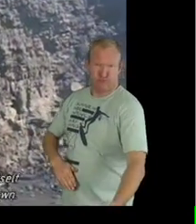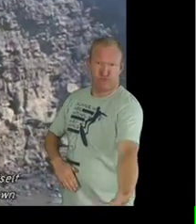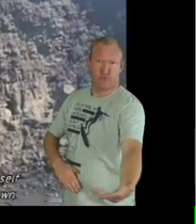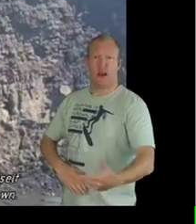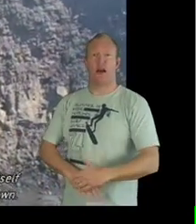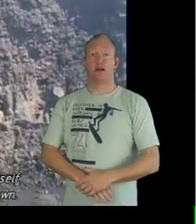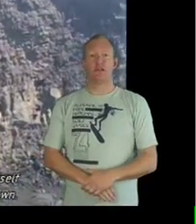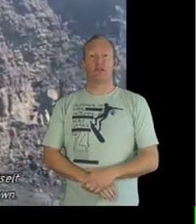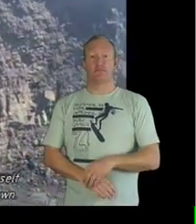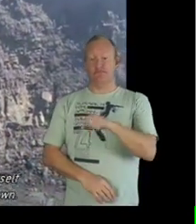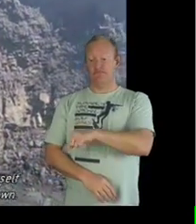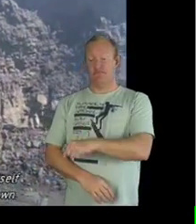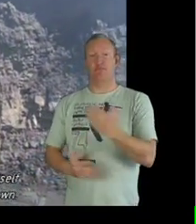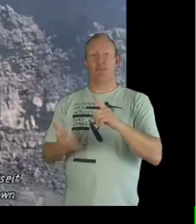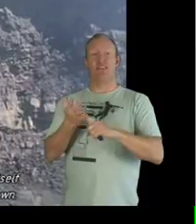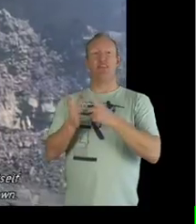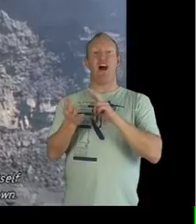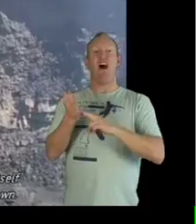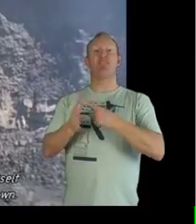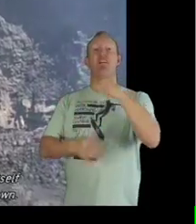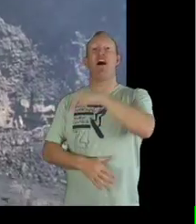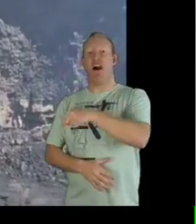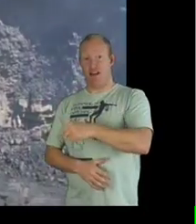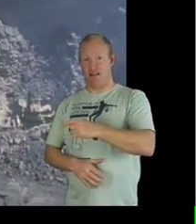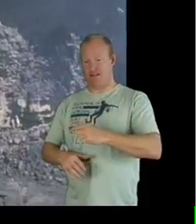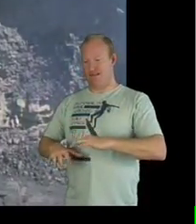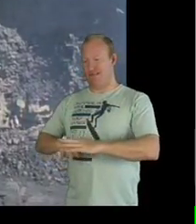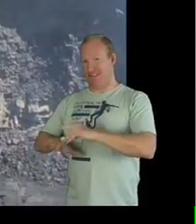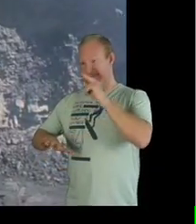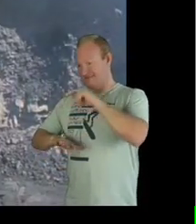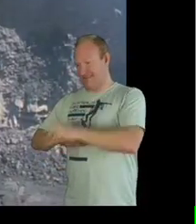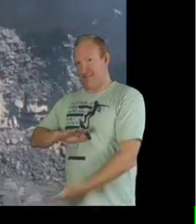And the lava lake itself is a little further down.